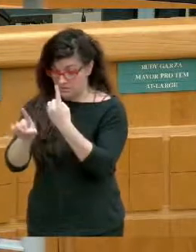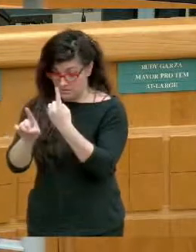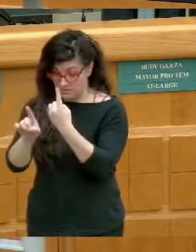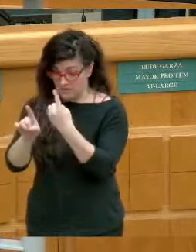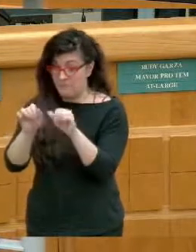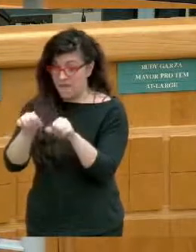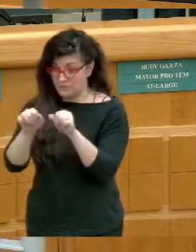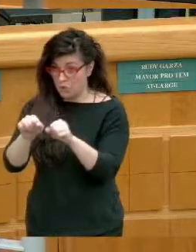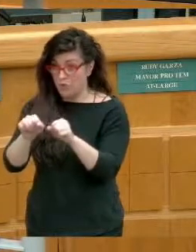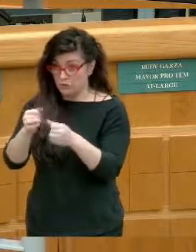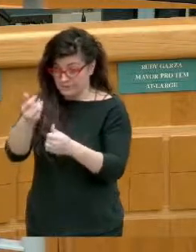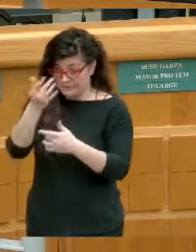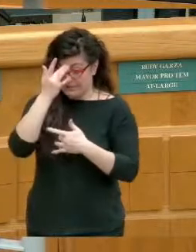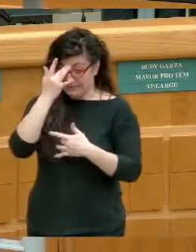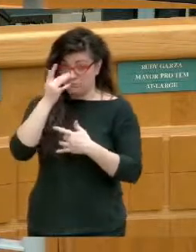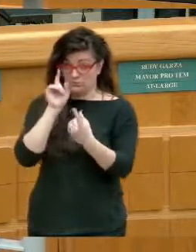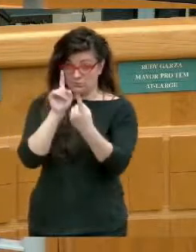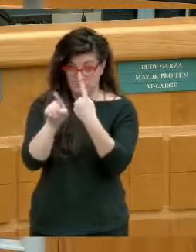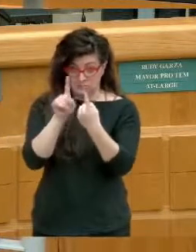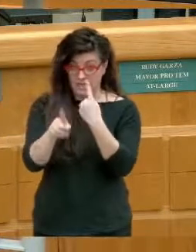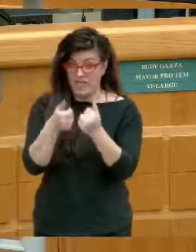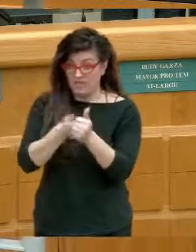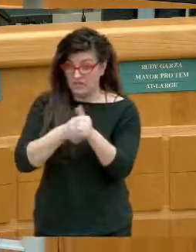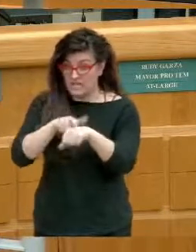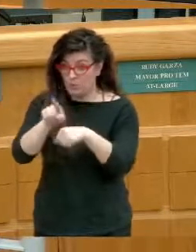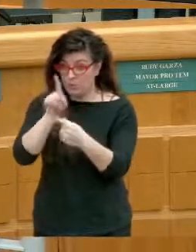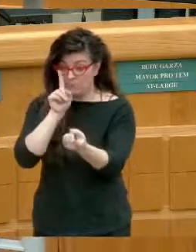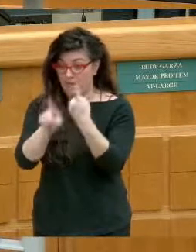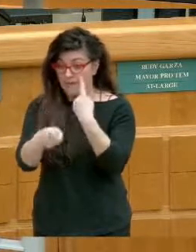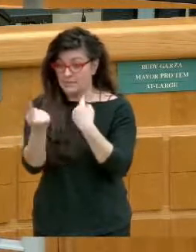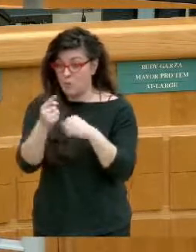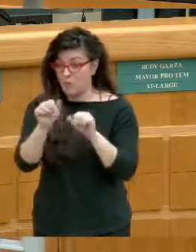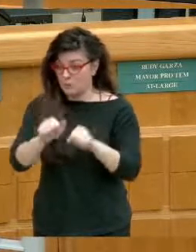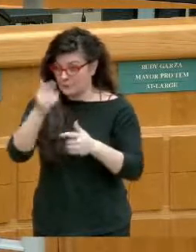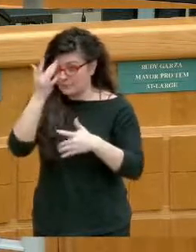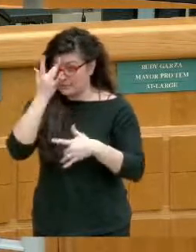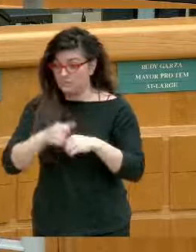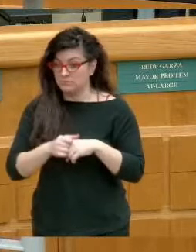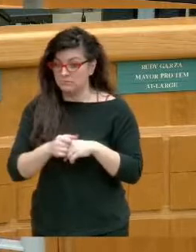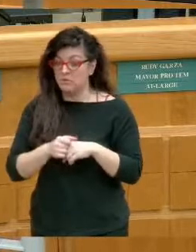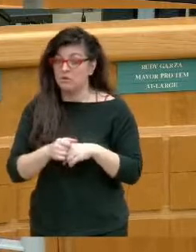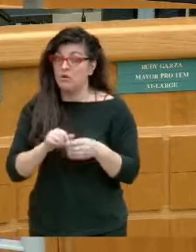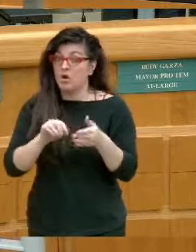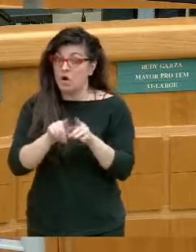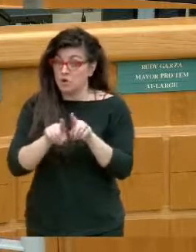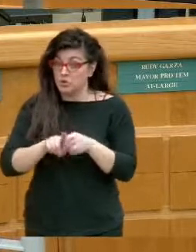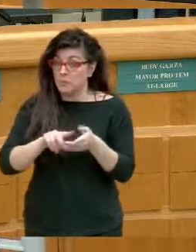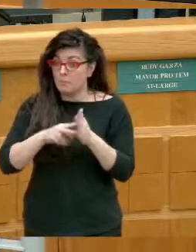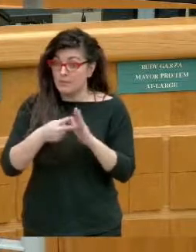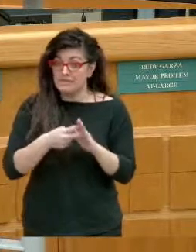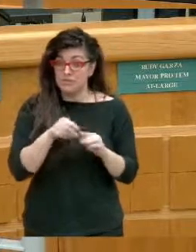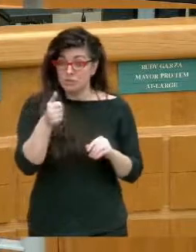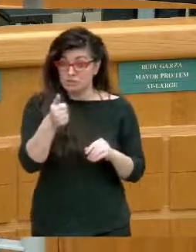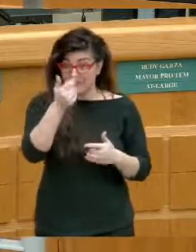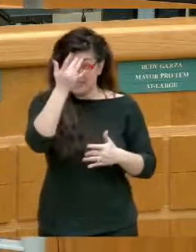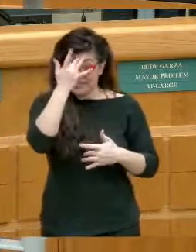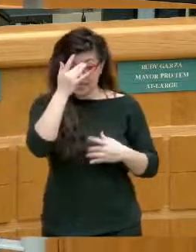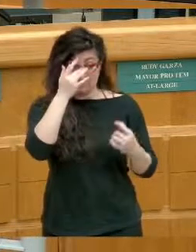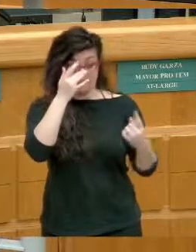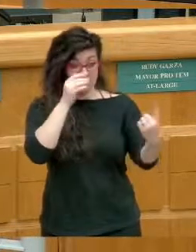other people, or the probability that you transmit to 1 person, 2 people, hopefully not more than